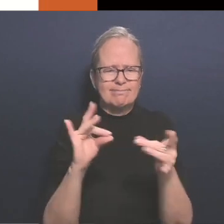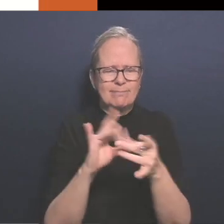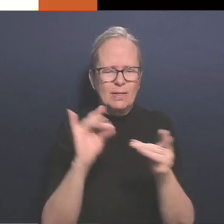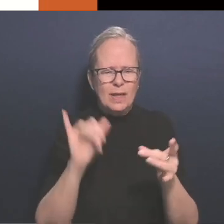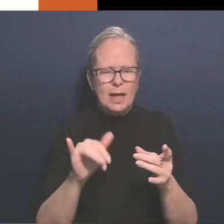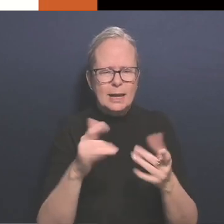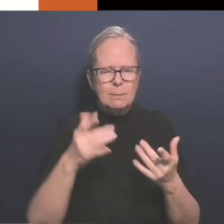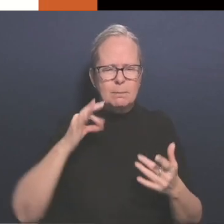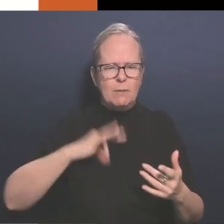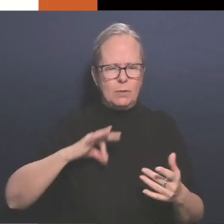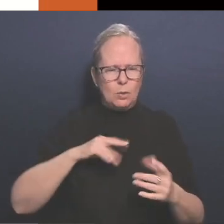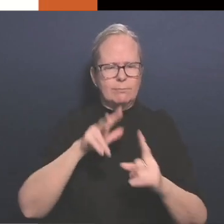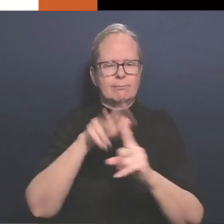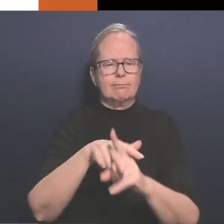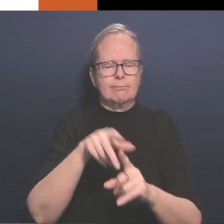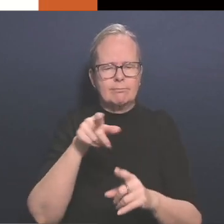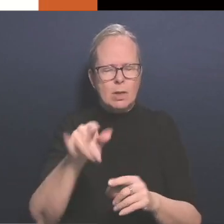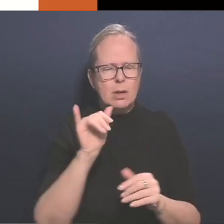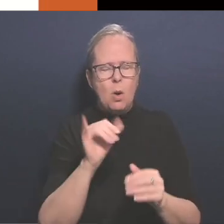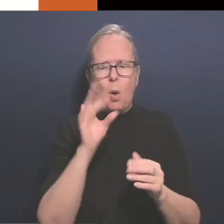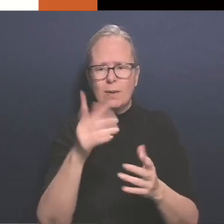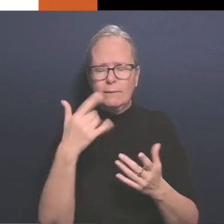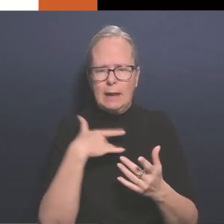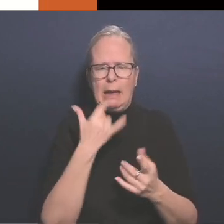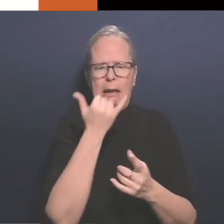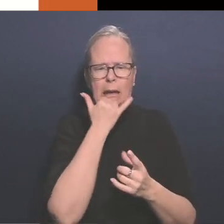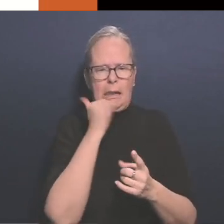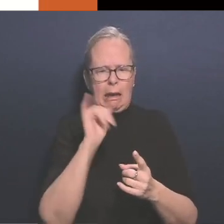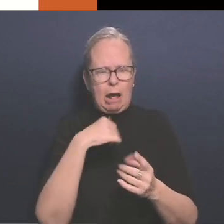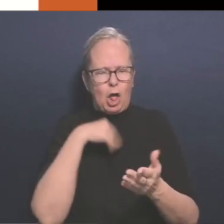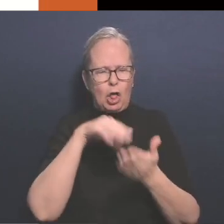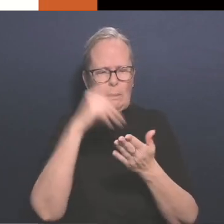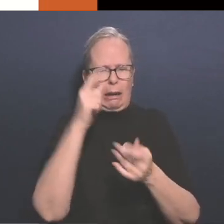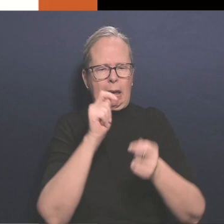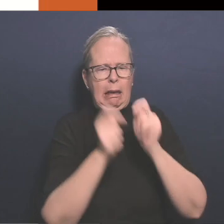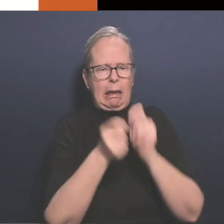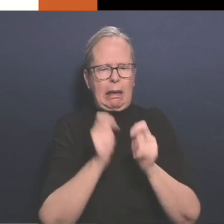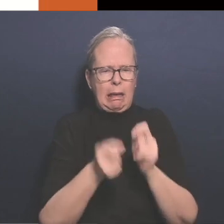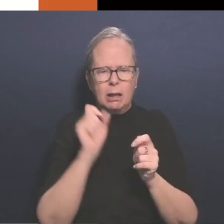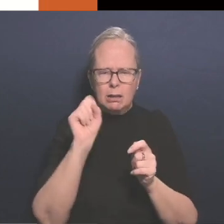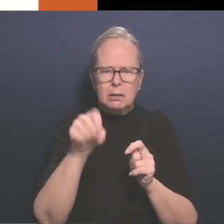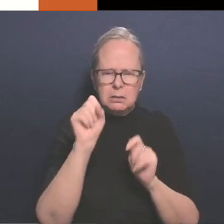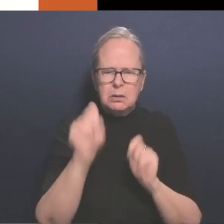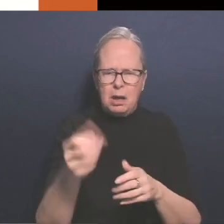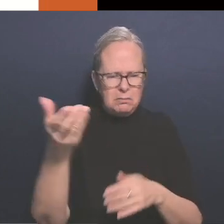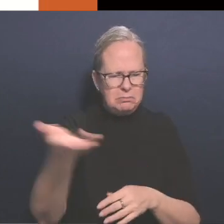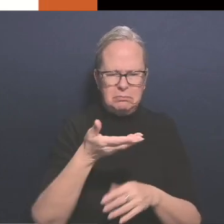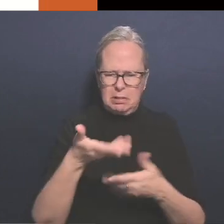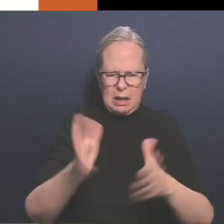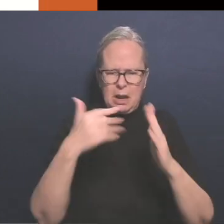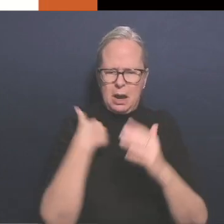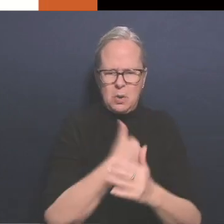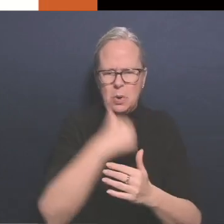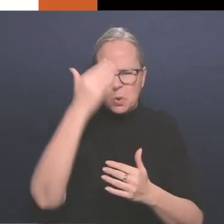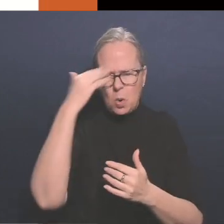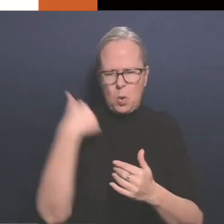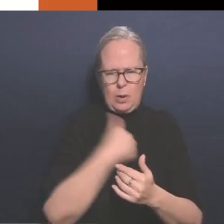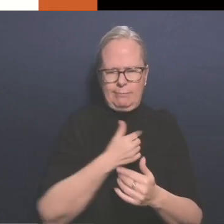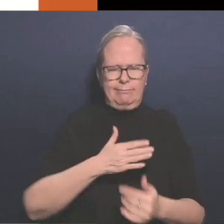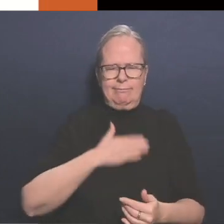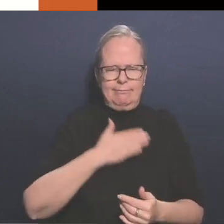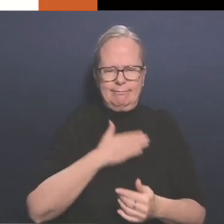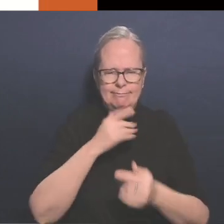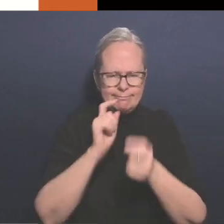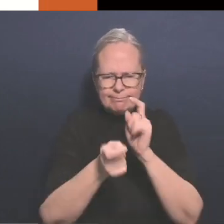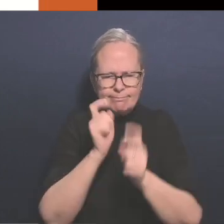each of the benefits has a link that takes you directly to the government site. So ultimately, what we do is